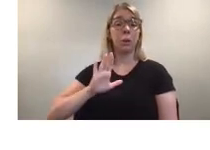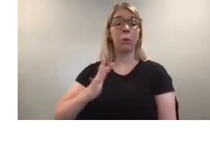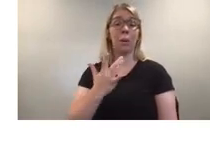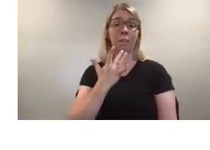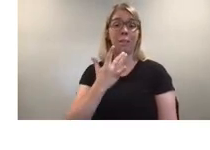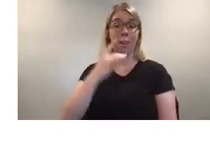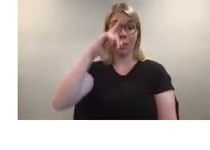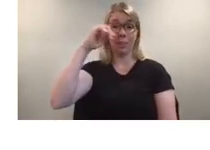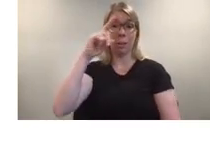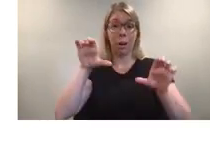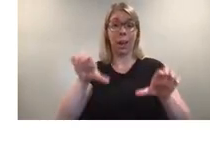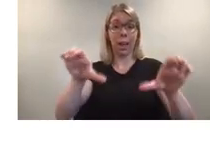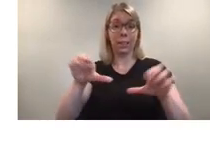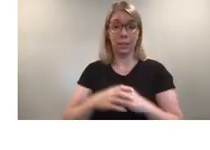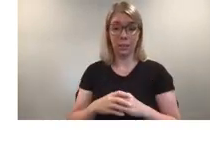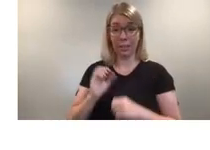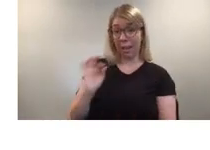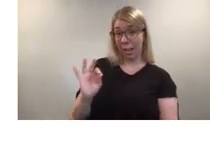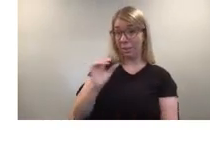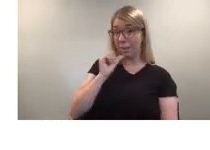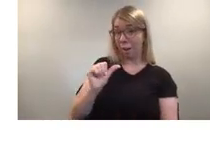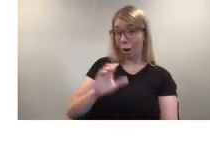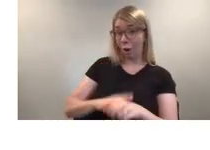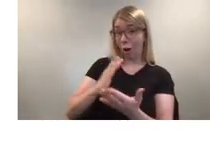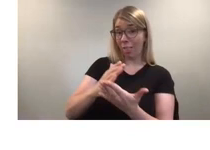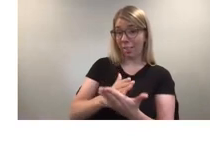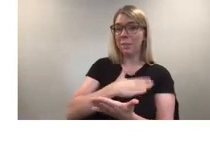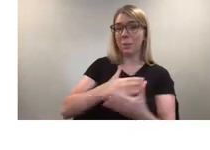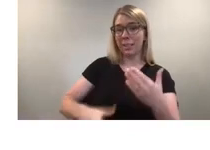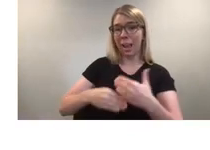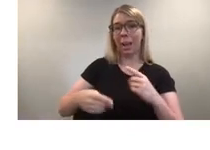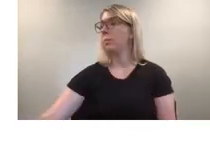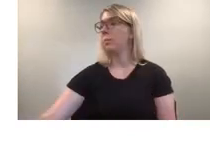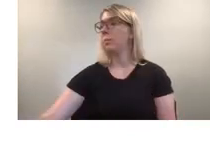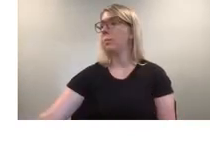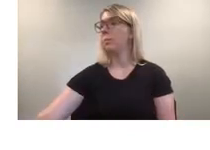activity? And if it's not in the list, please put it in the chat.